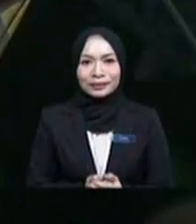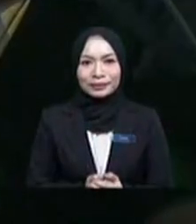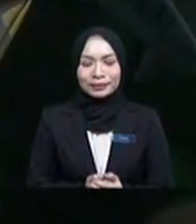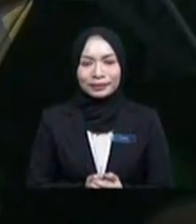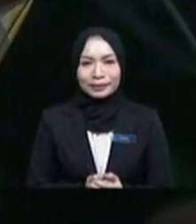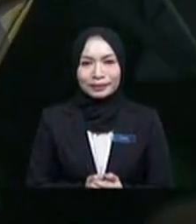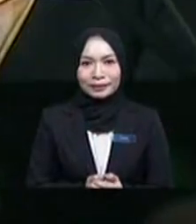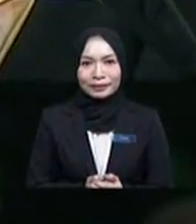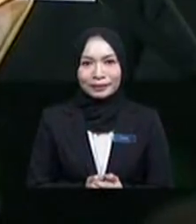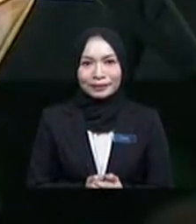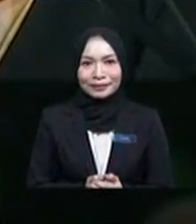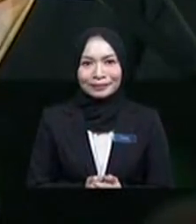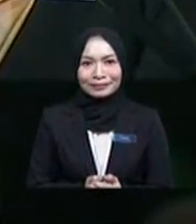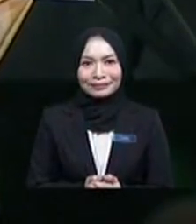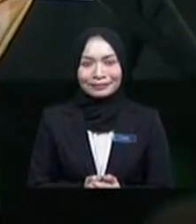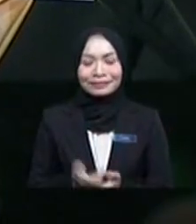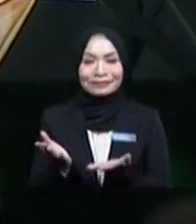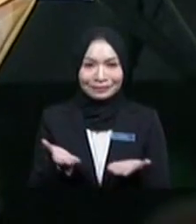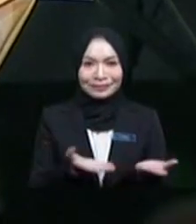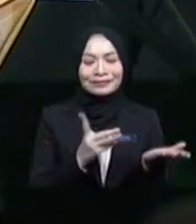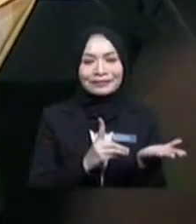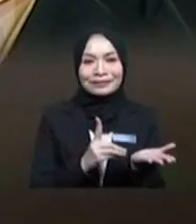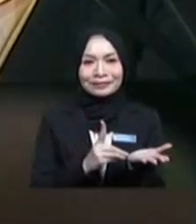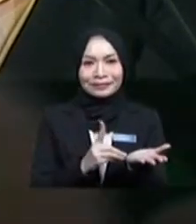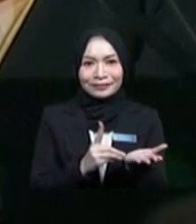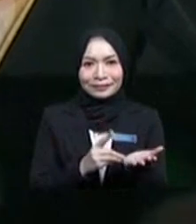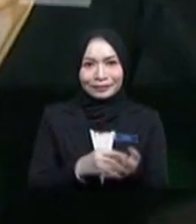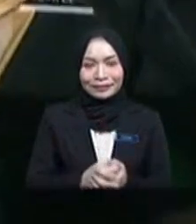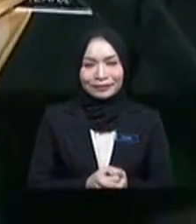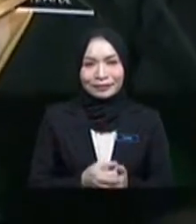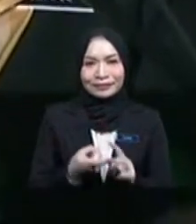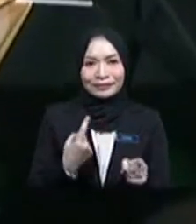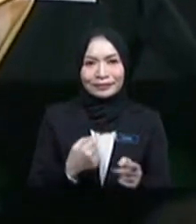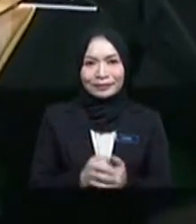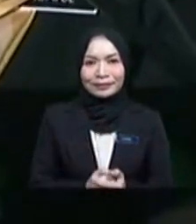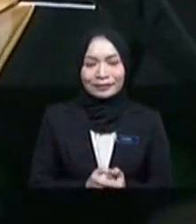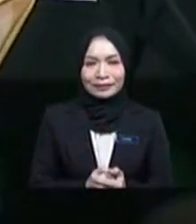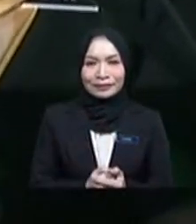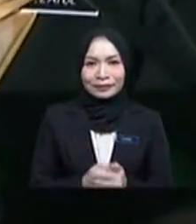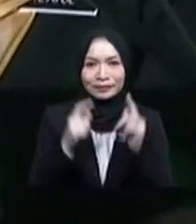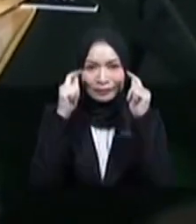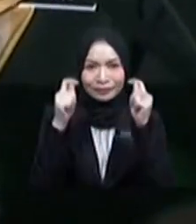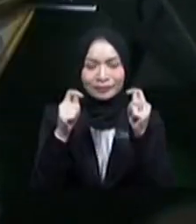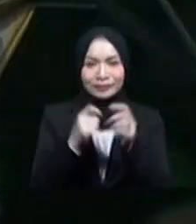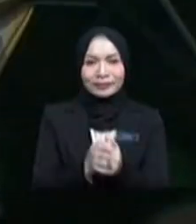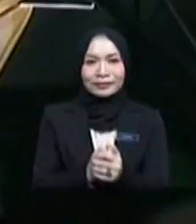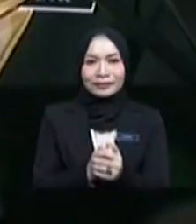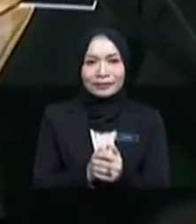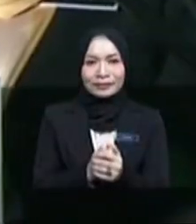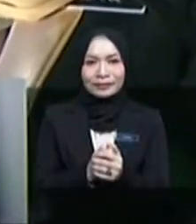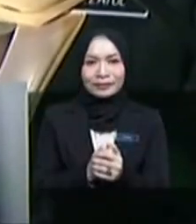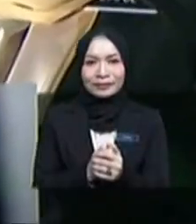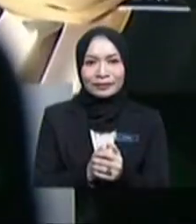recitation, we would like to invite Dr. Norazi Bin Rani from Institute of Teacher Education, International Languages